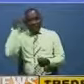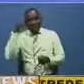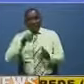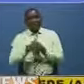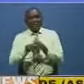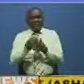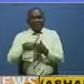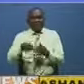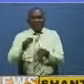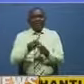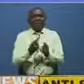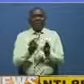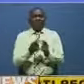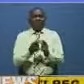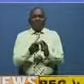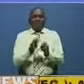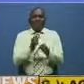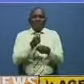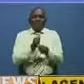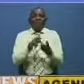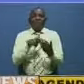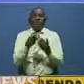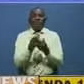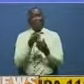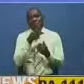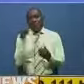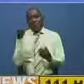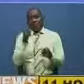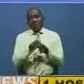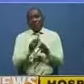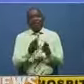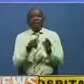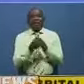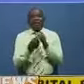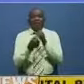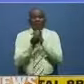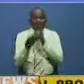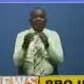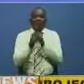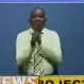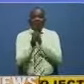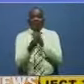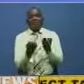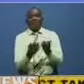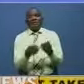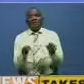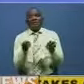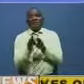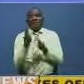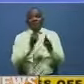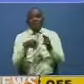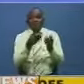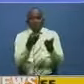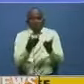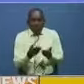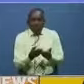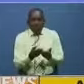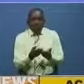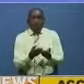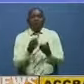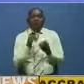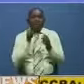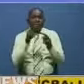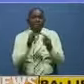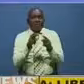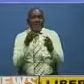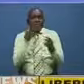how we can package our programs against our commercial obligations, because clearly for the audience, they want to watch